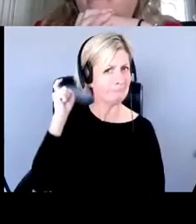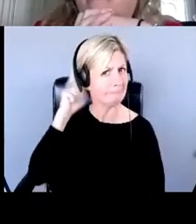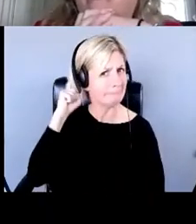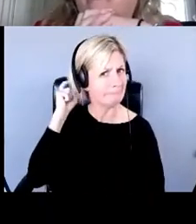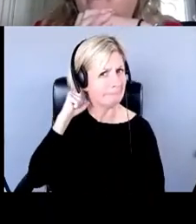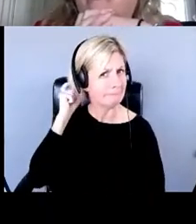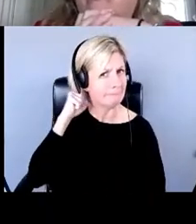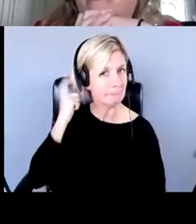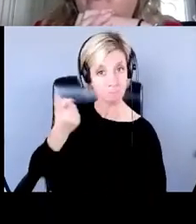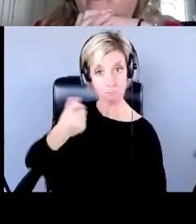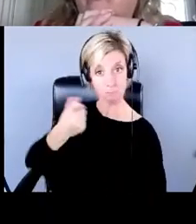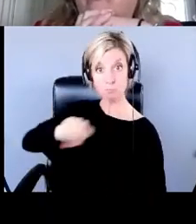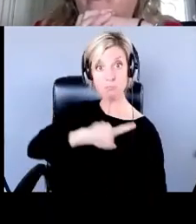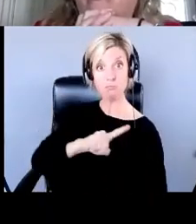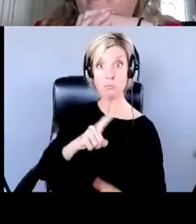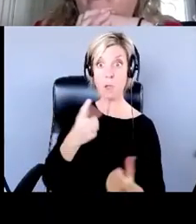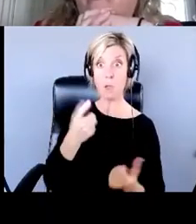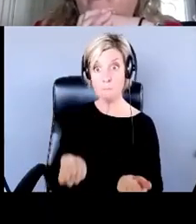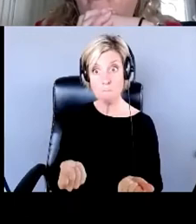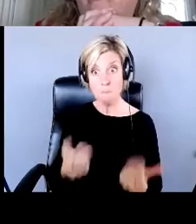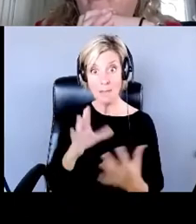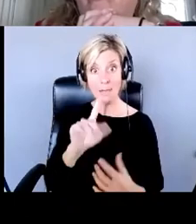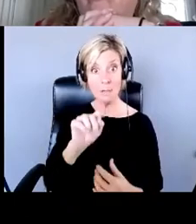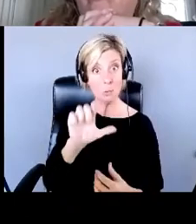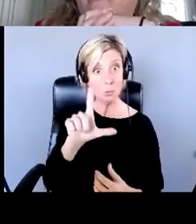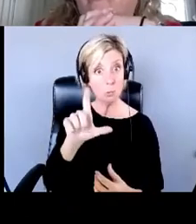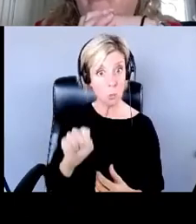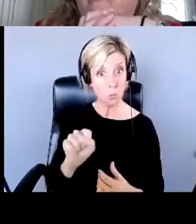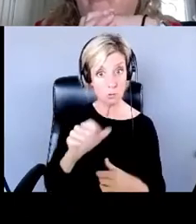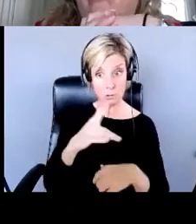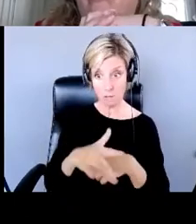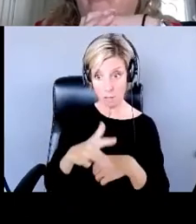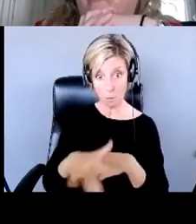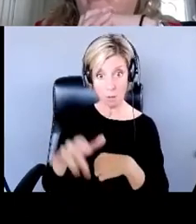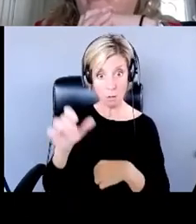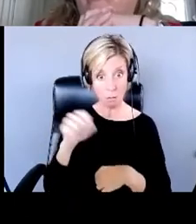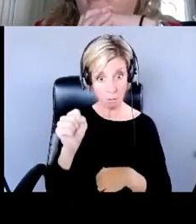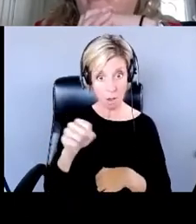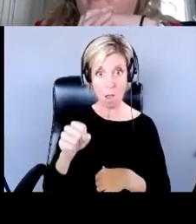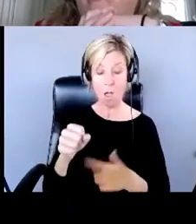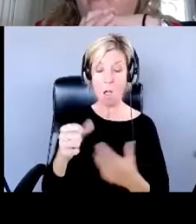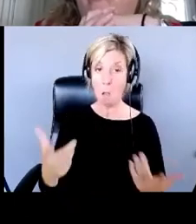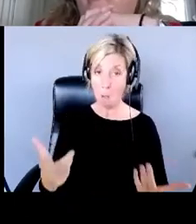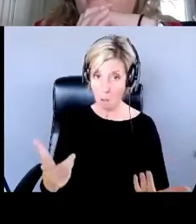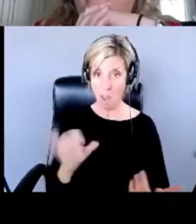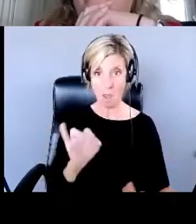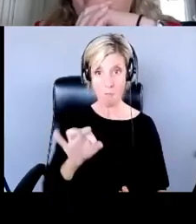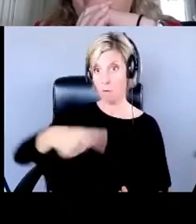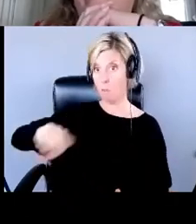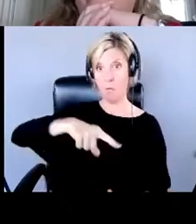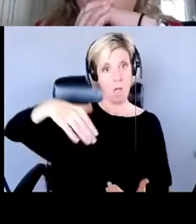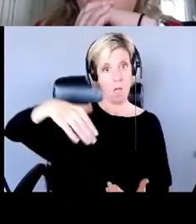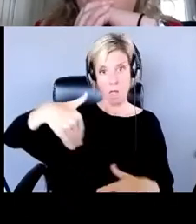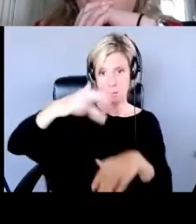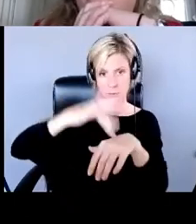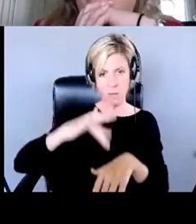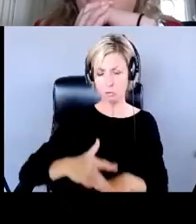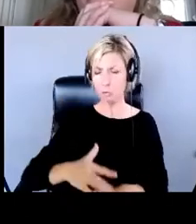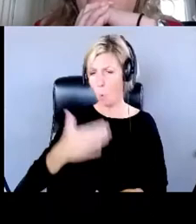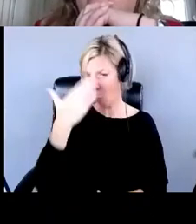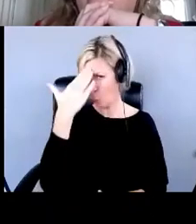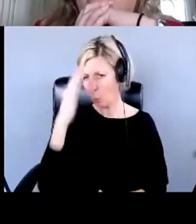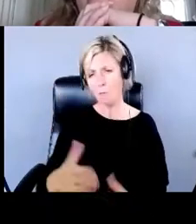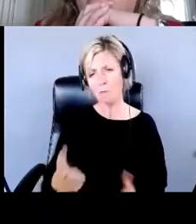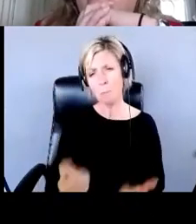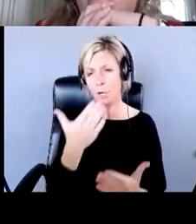haven't taken one yet at this point in time. There's people who have developed some really great ideas for questions, but there's some, you